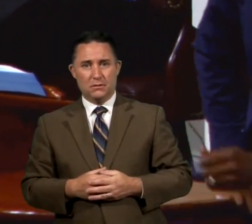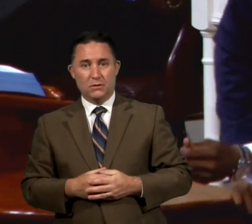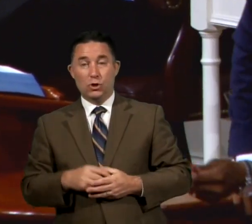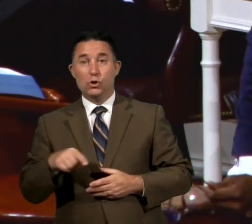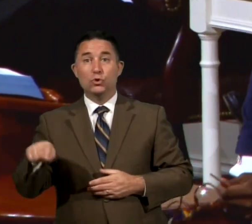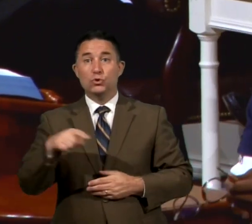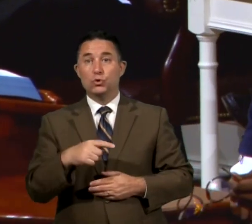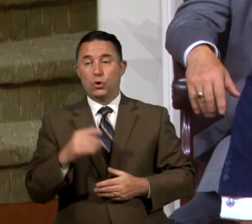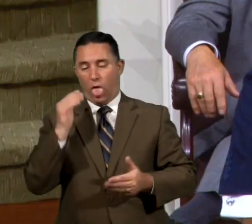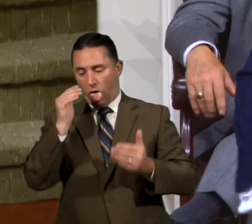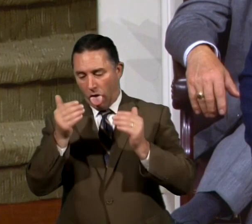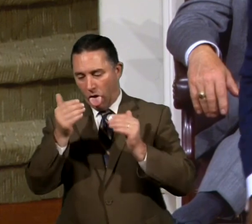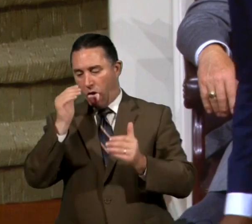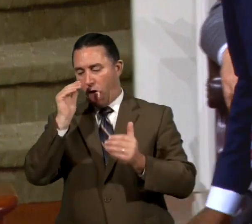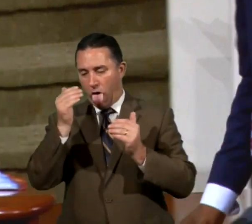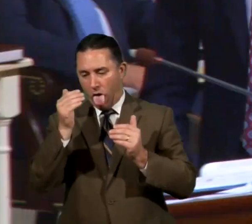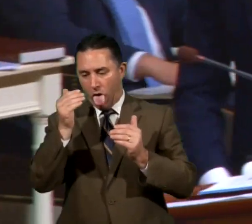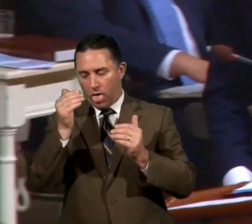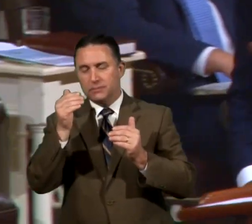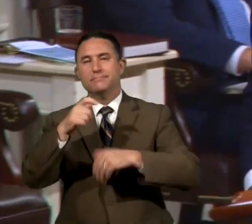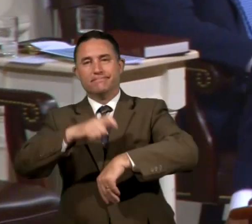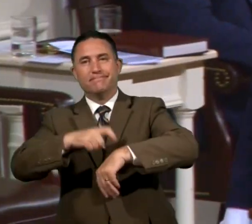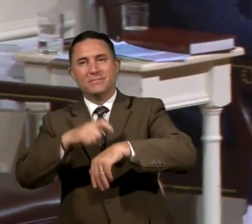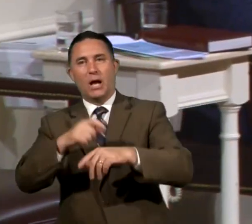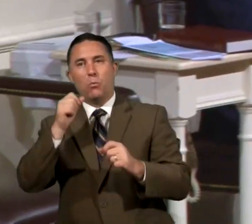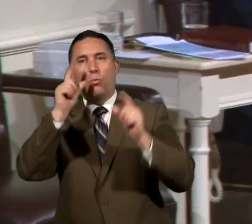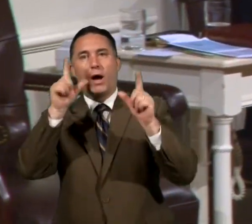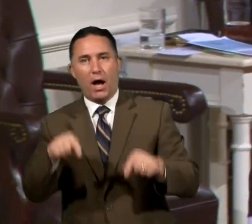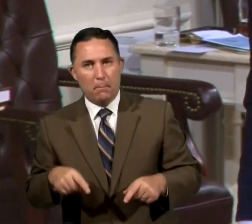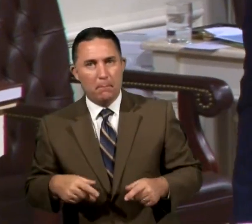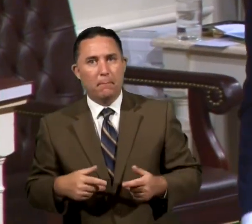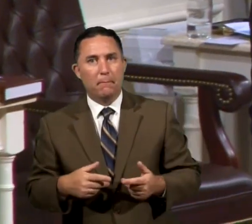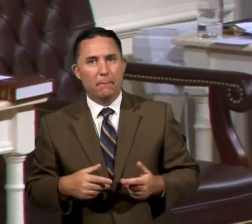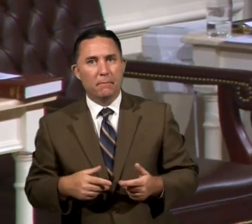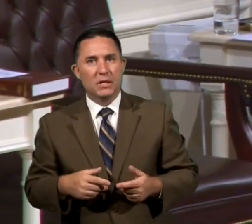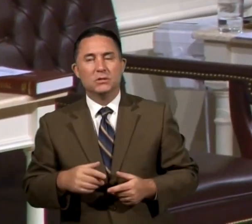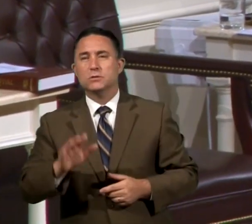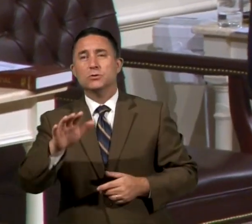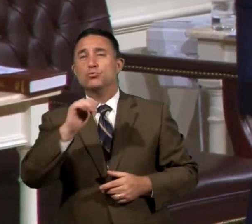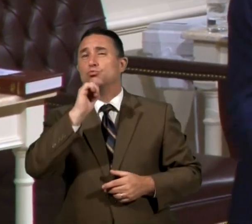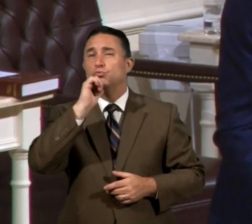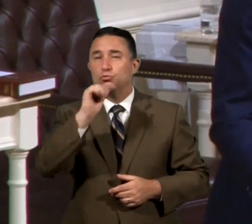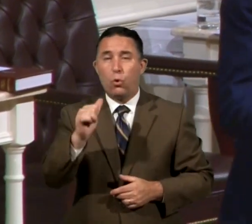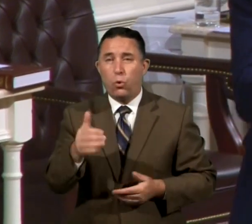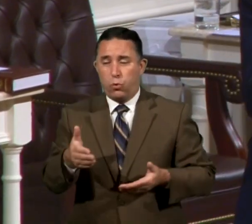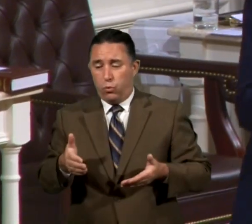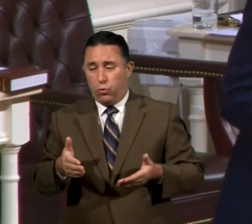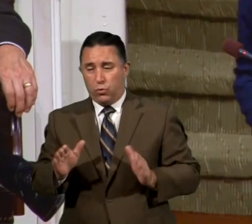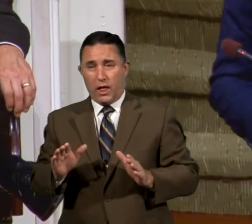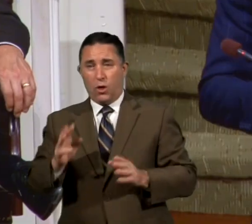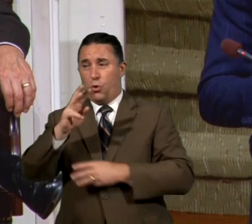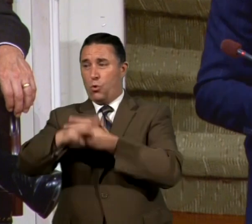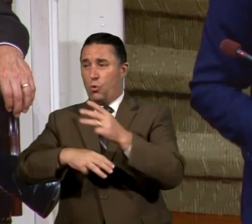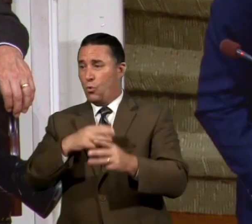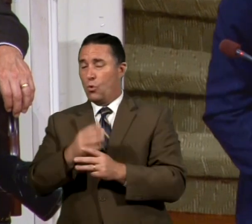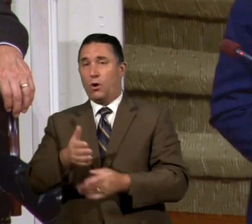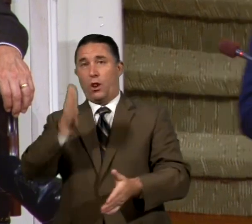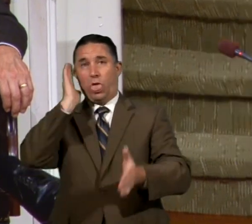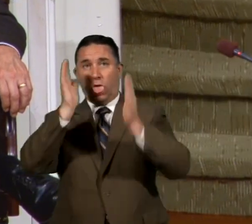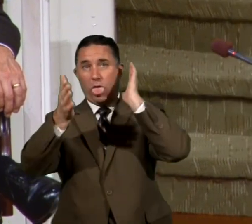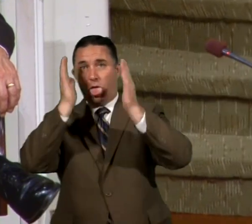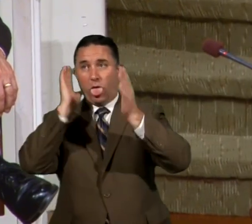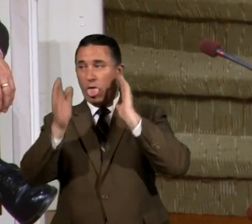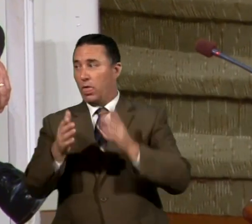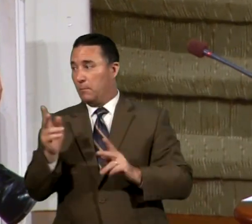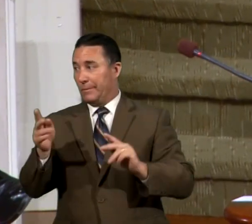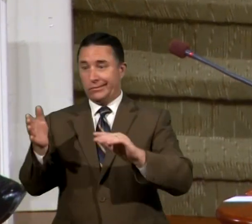If you're sleepy, it's time for you to wake up. Do not let the world pass you by and